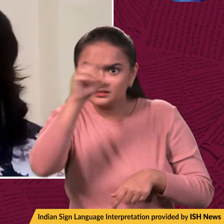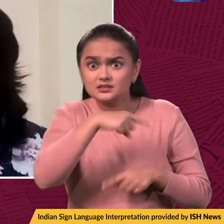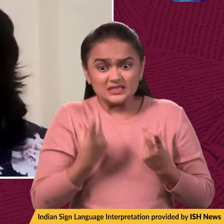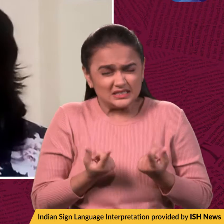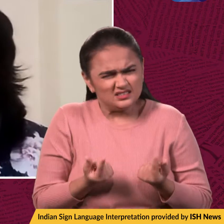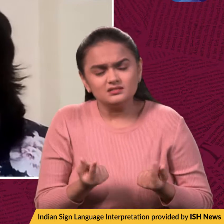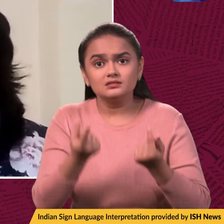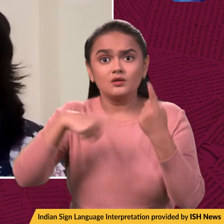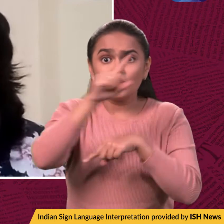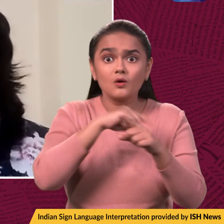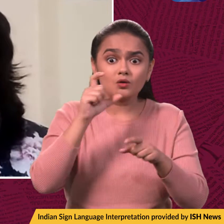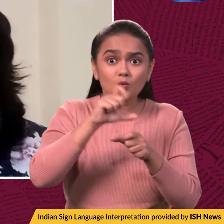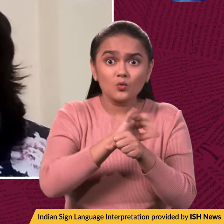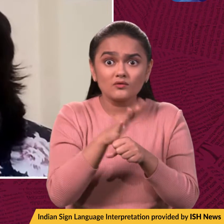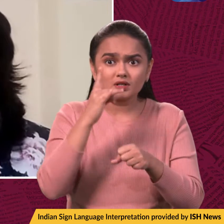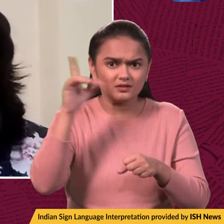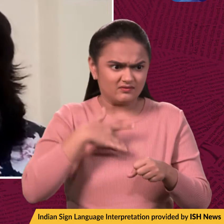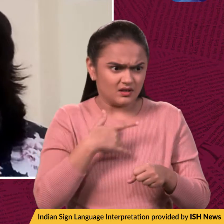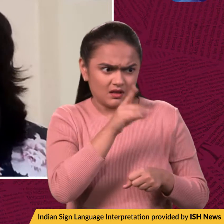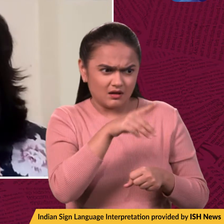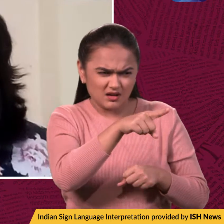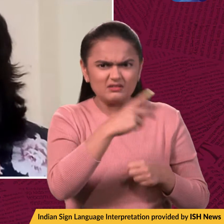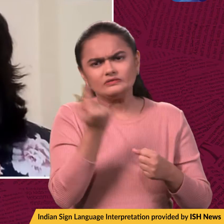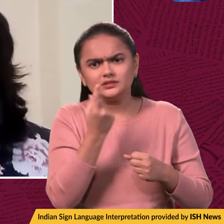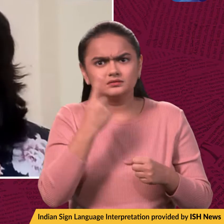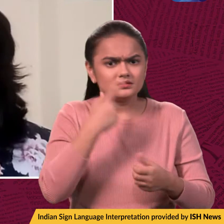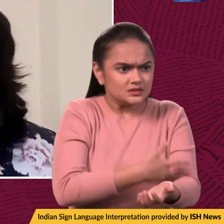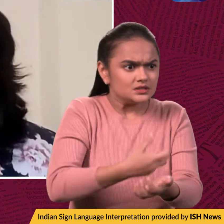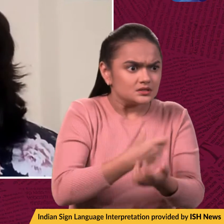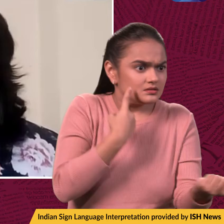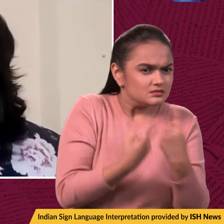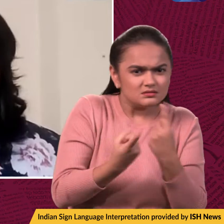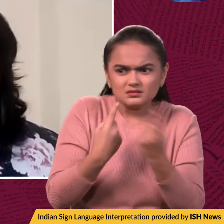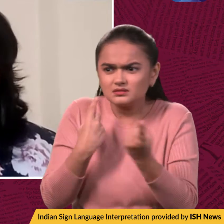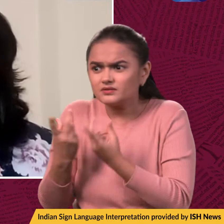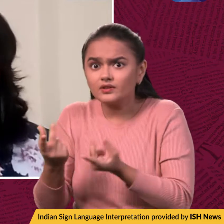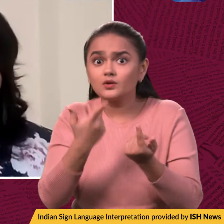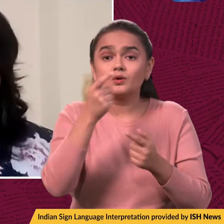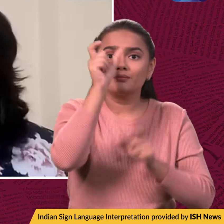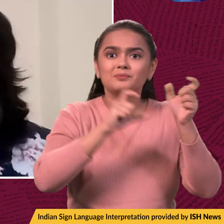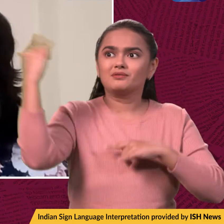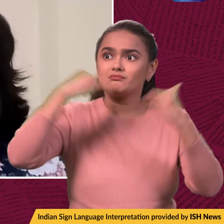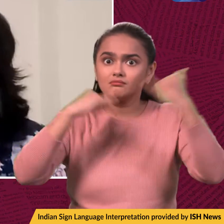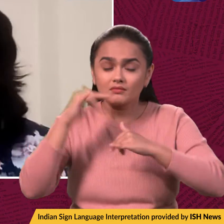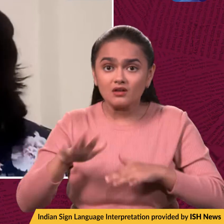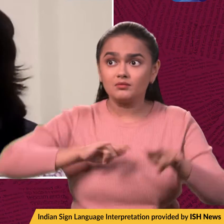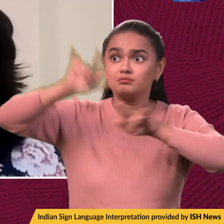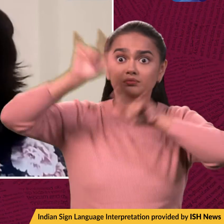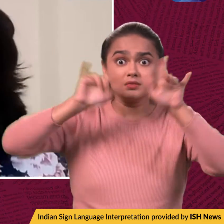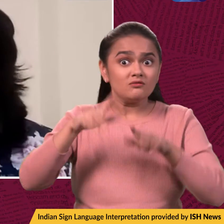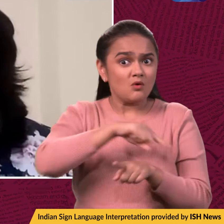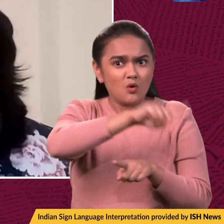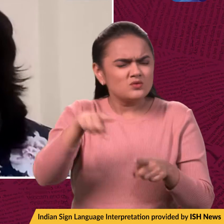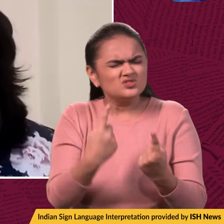ramp up COVID-19 testing as the world battles with this new coronavirus variant. We've also seen travel curbs across